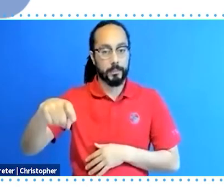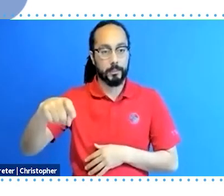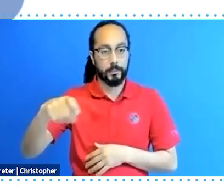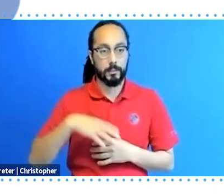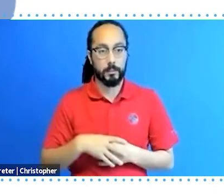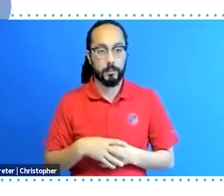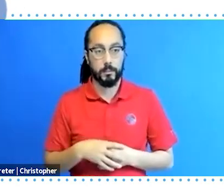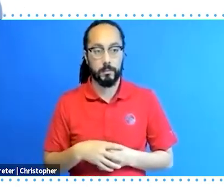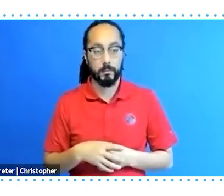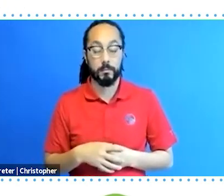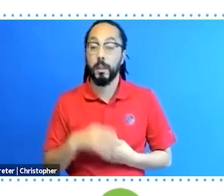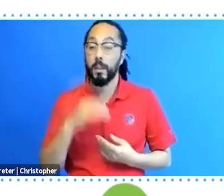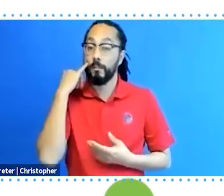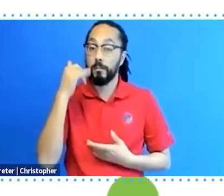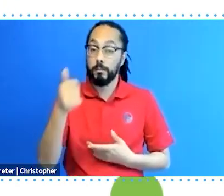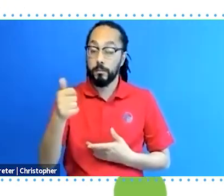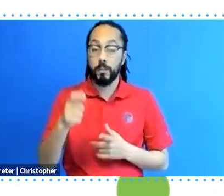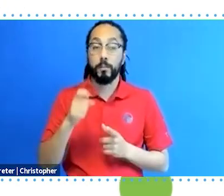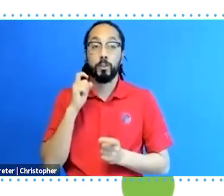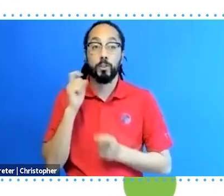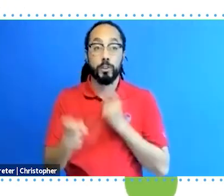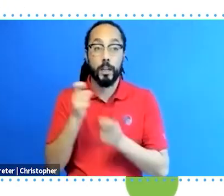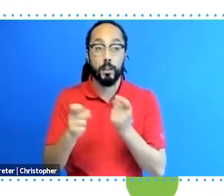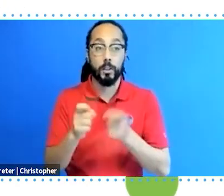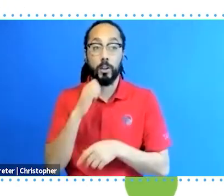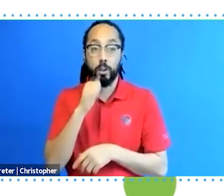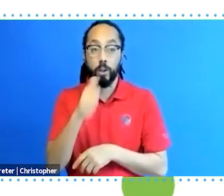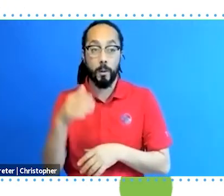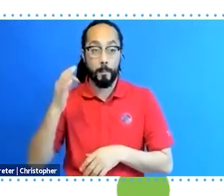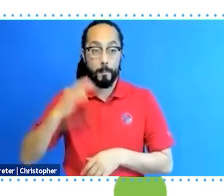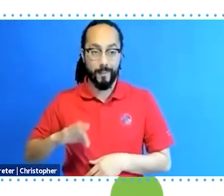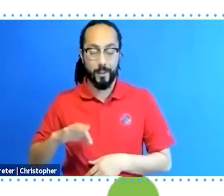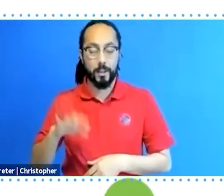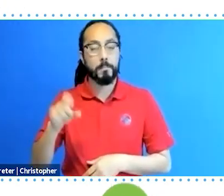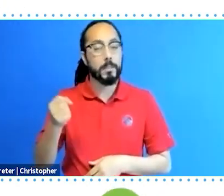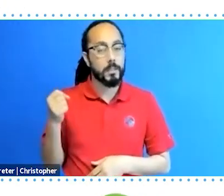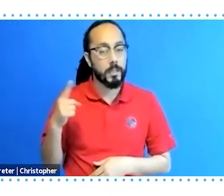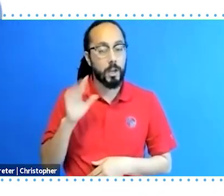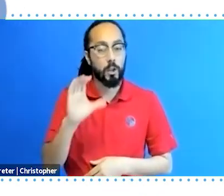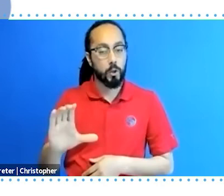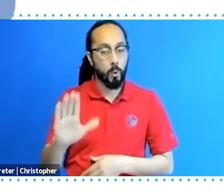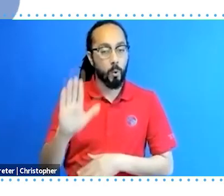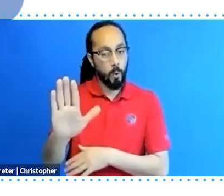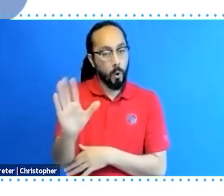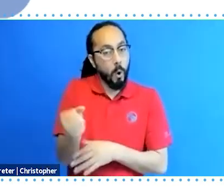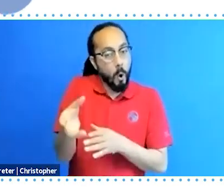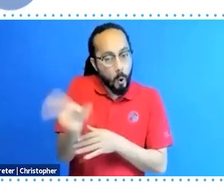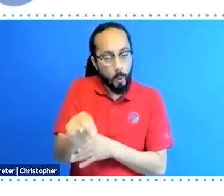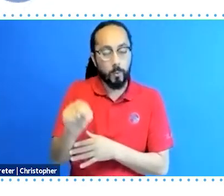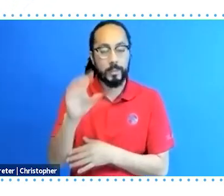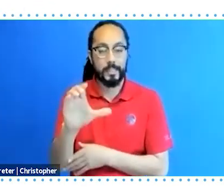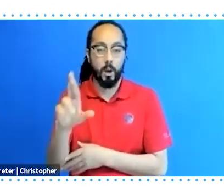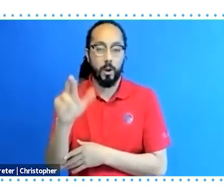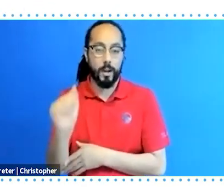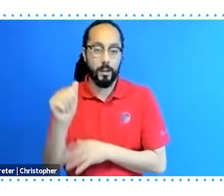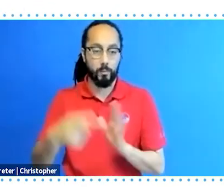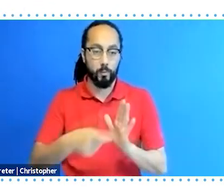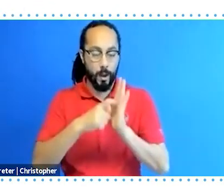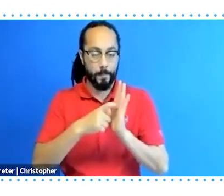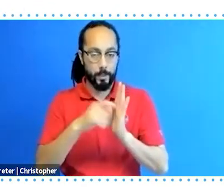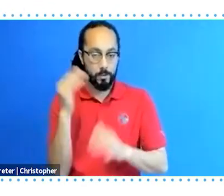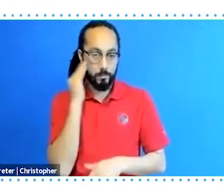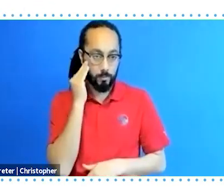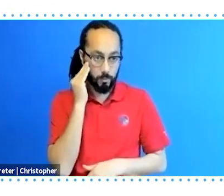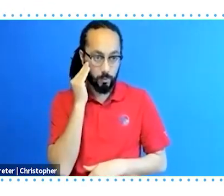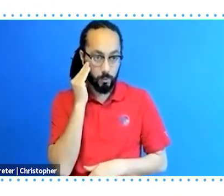a charitable nonprofit, you need to understand your own CRA mandated requirements. Then you are going to have your own